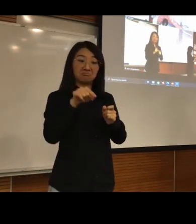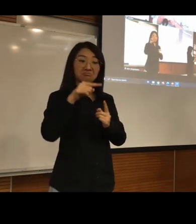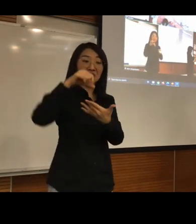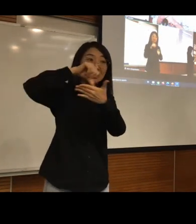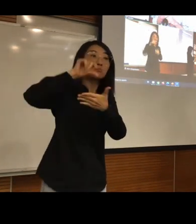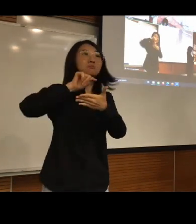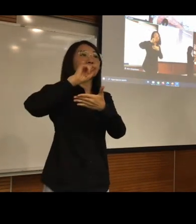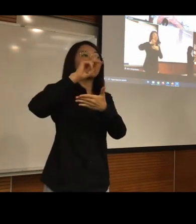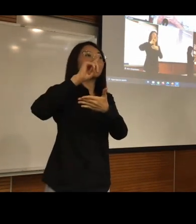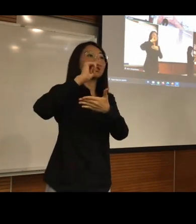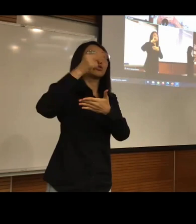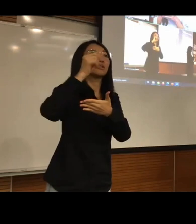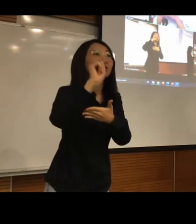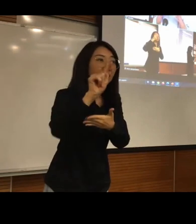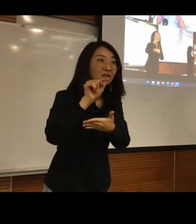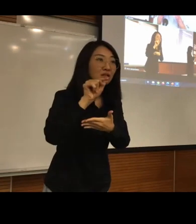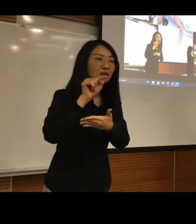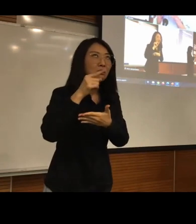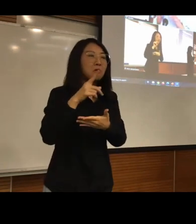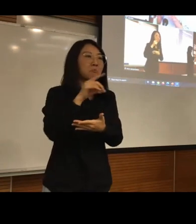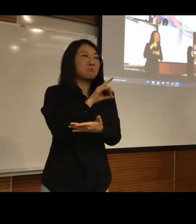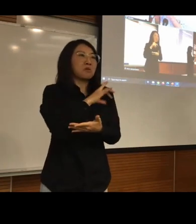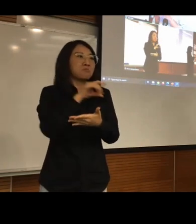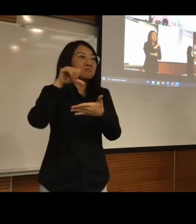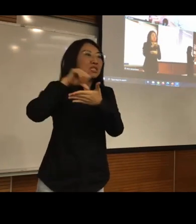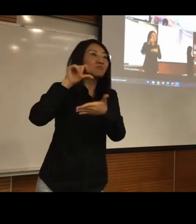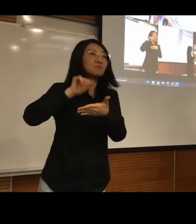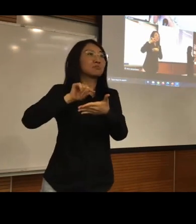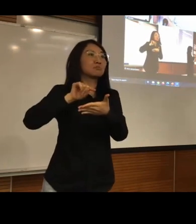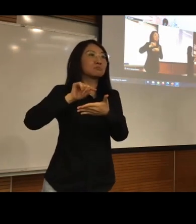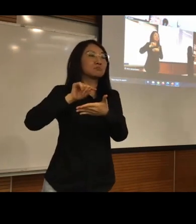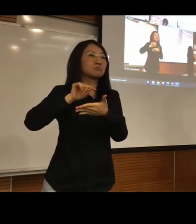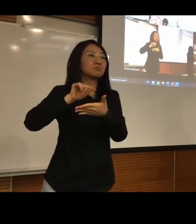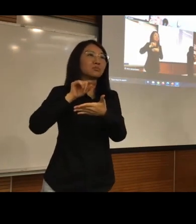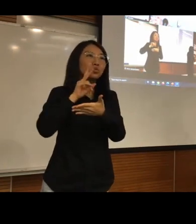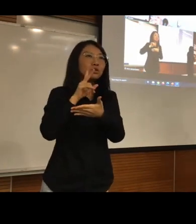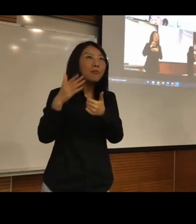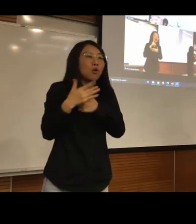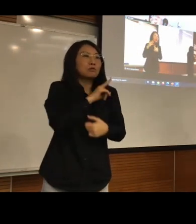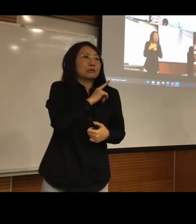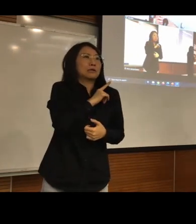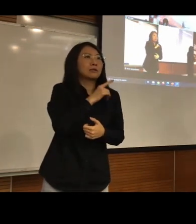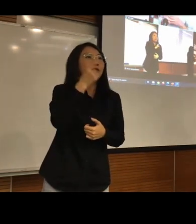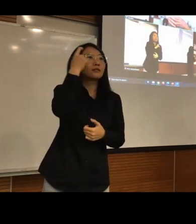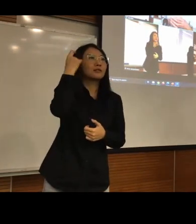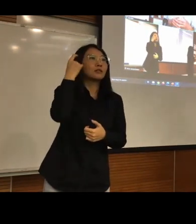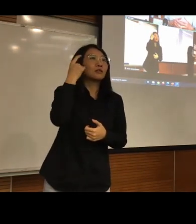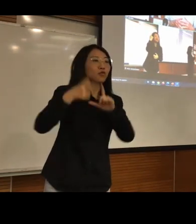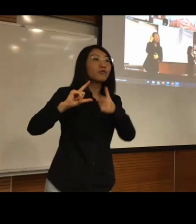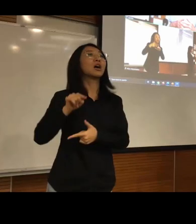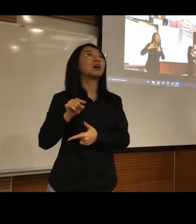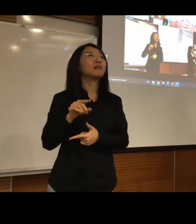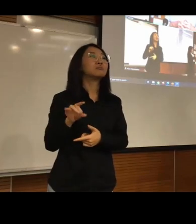between causes, that marks connections explicitly. Now, this may